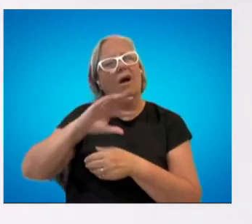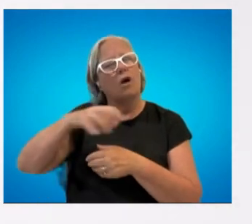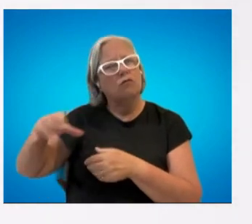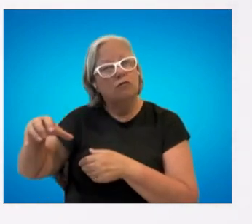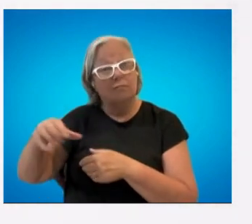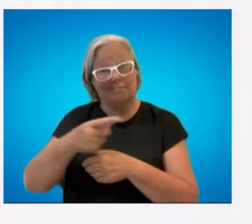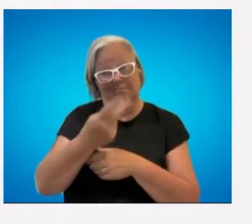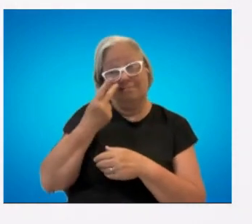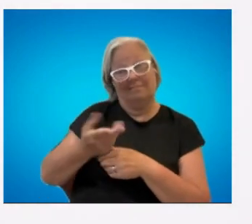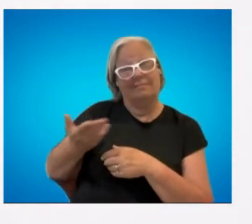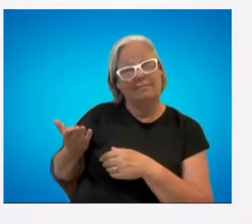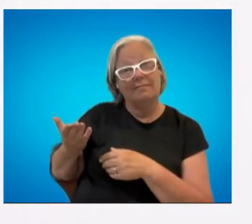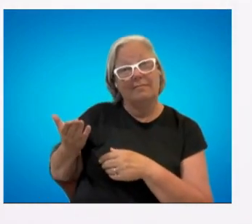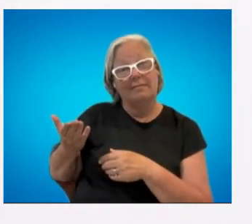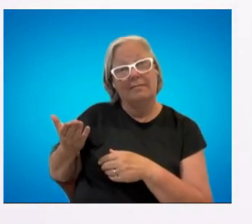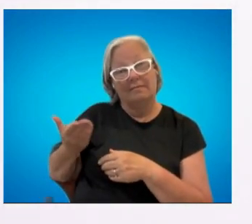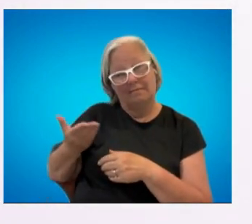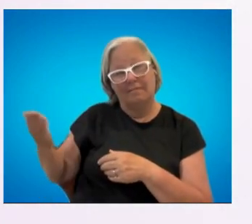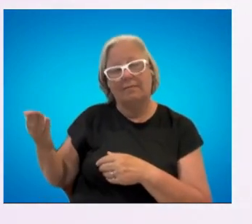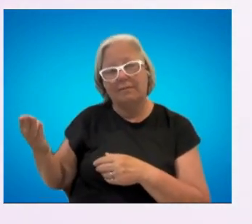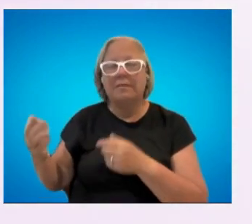in those countries where more